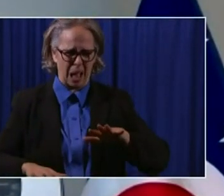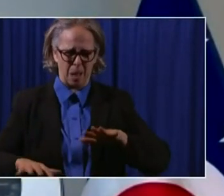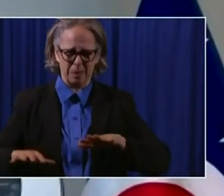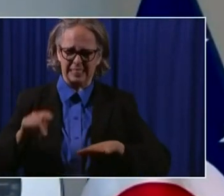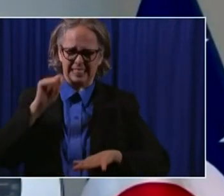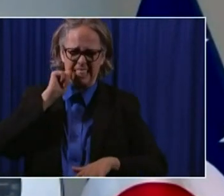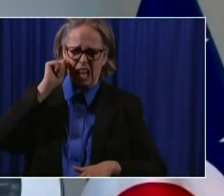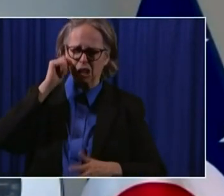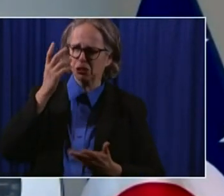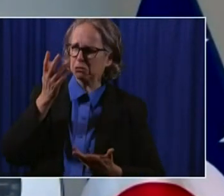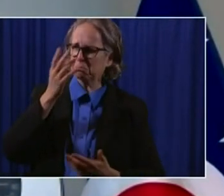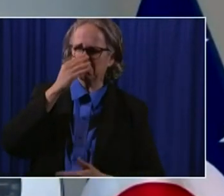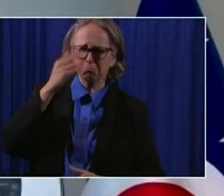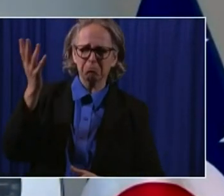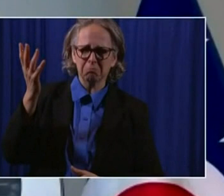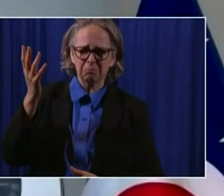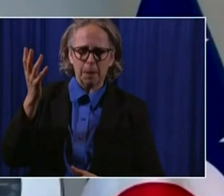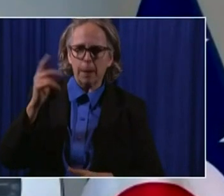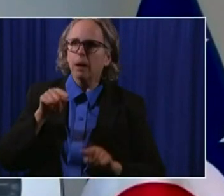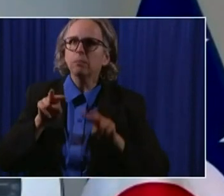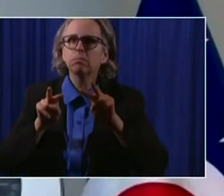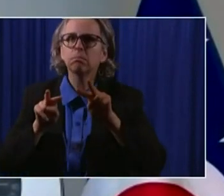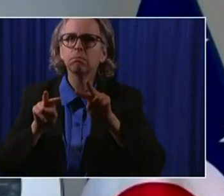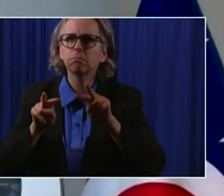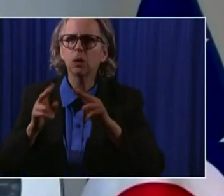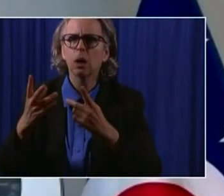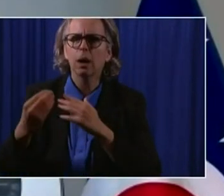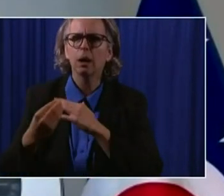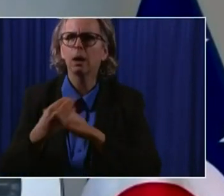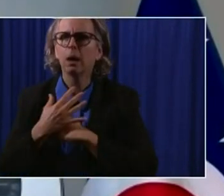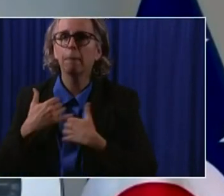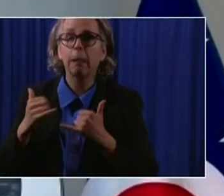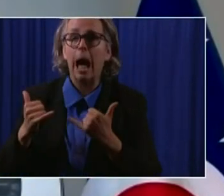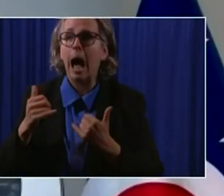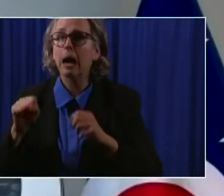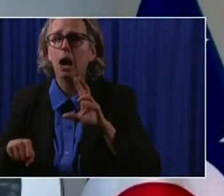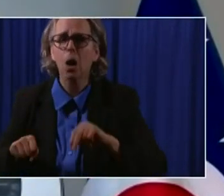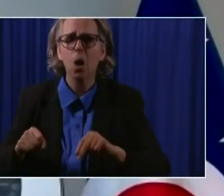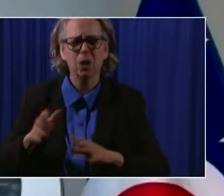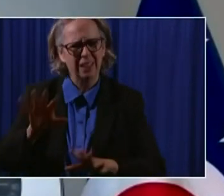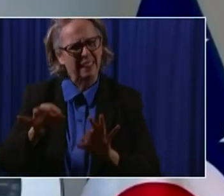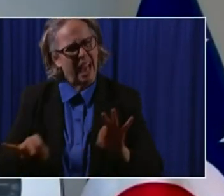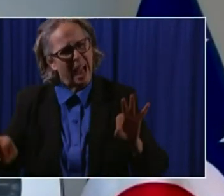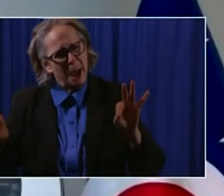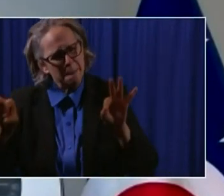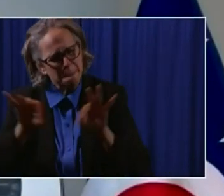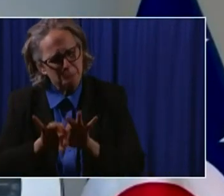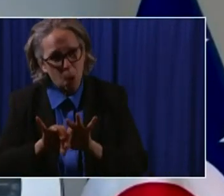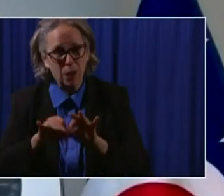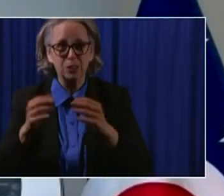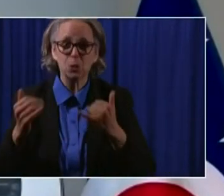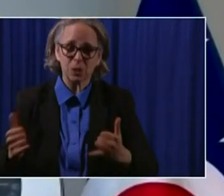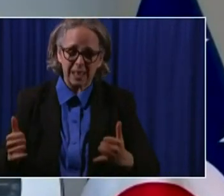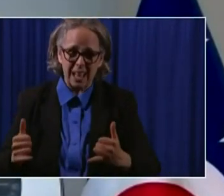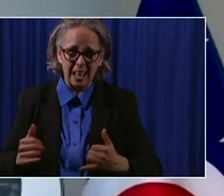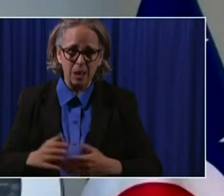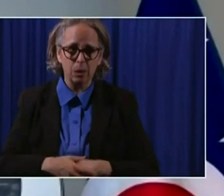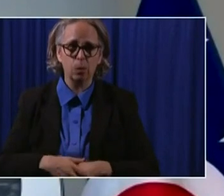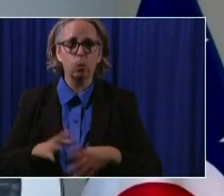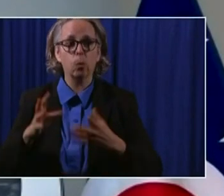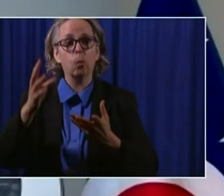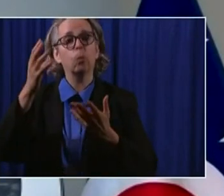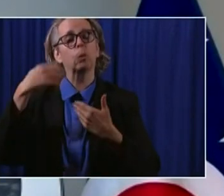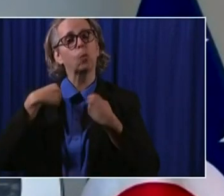sustaining presence in our lives. And for a lot of student athletes, you've given them a good dose of hope today. So thank you for your